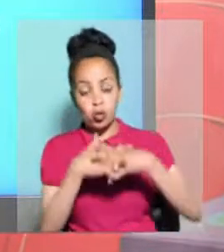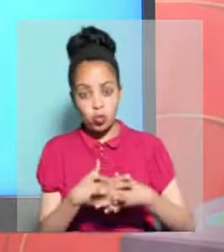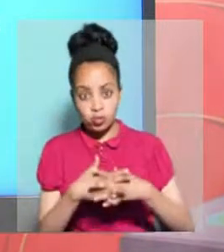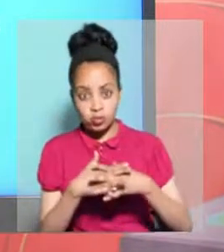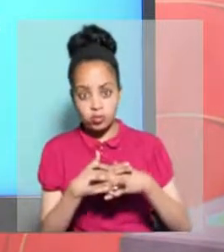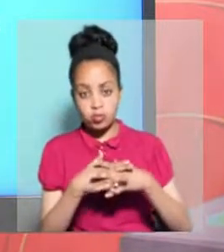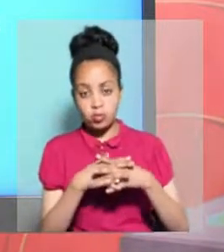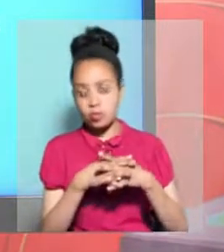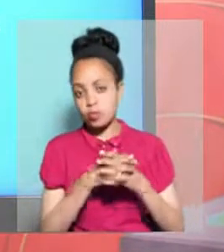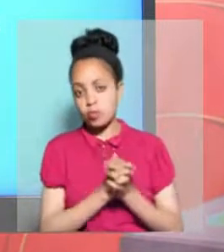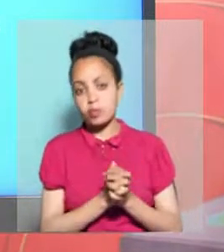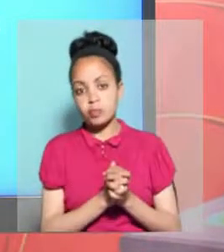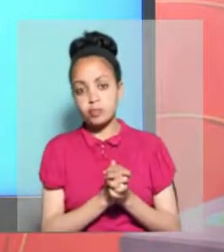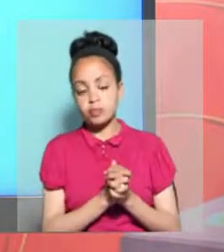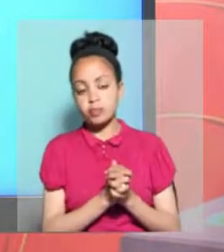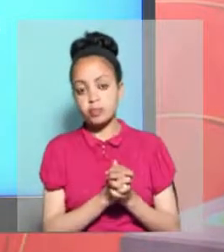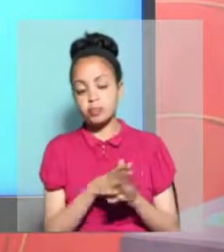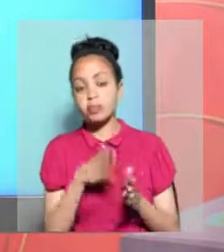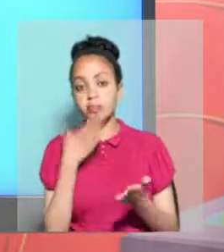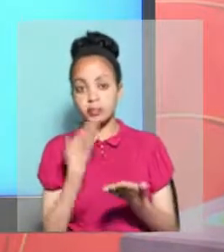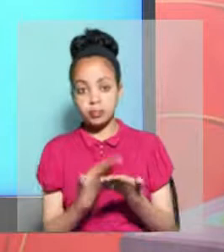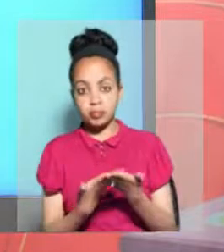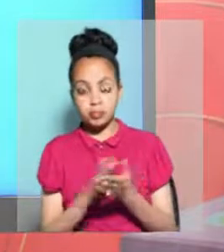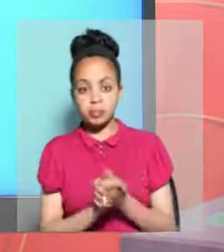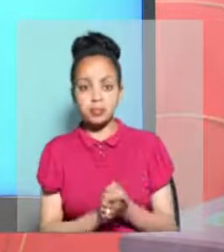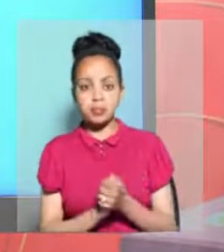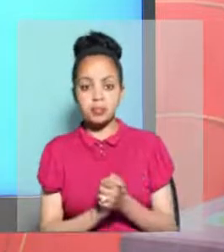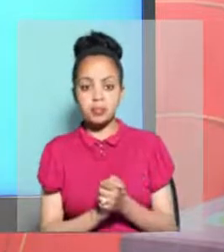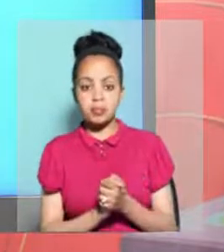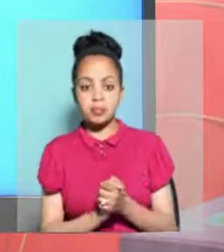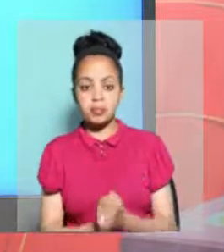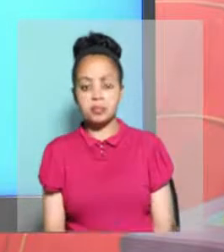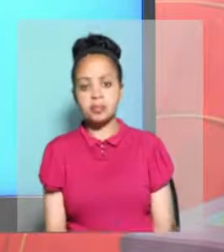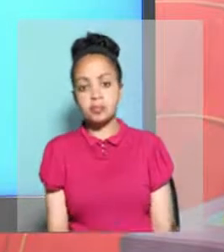clause. Well,